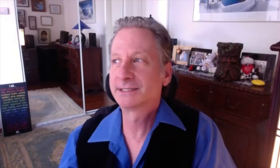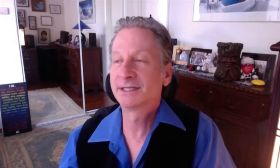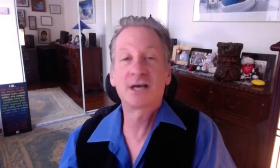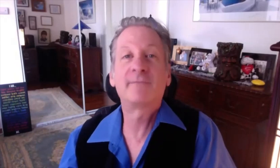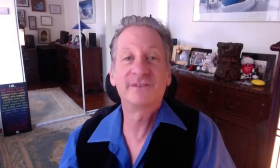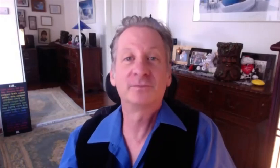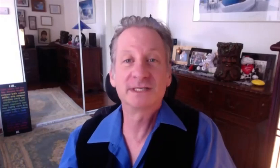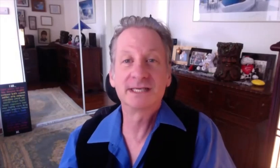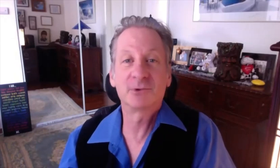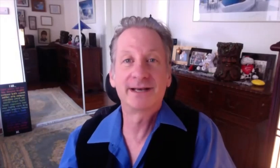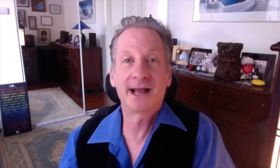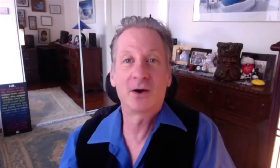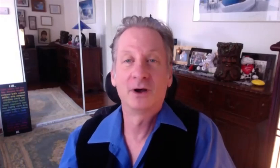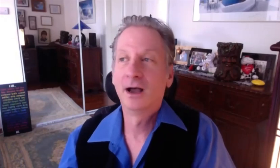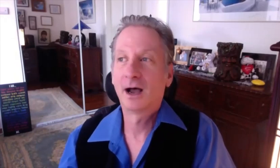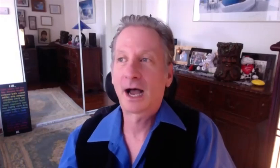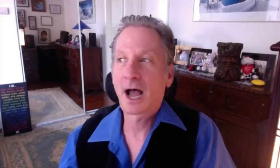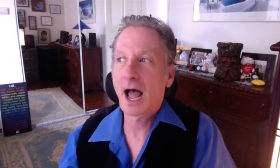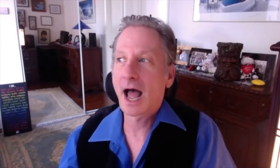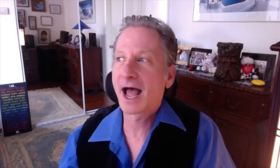is the top film to see right now,